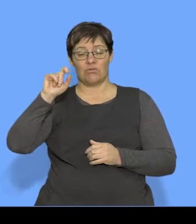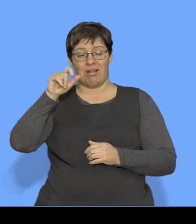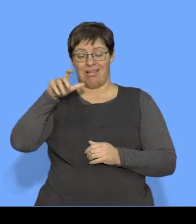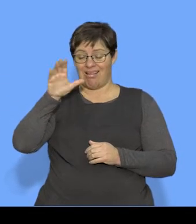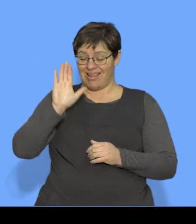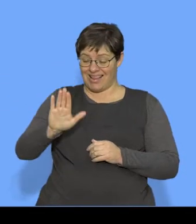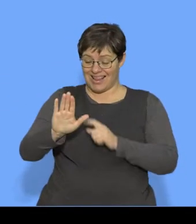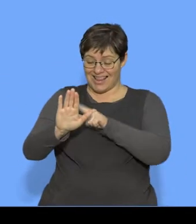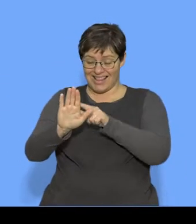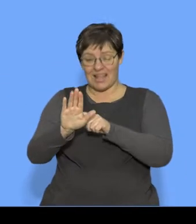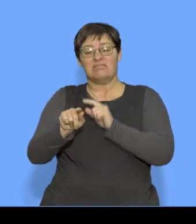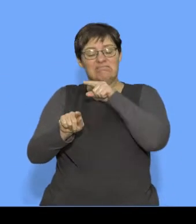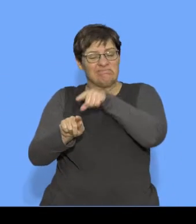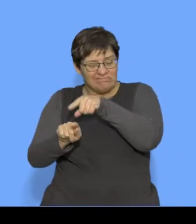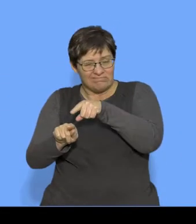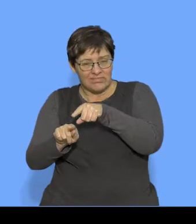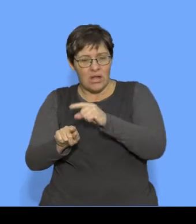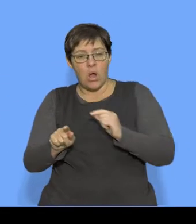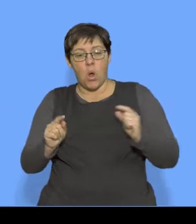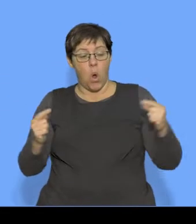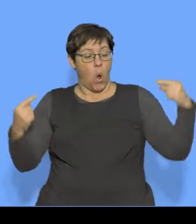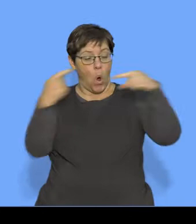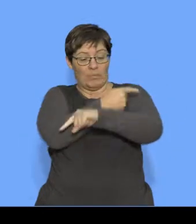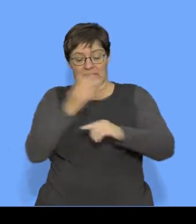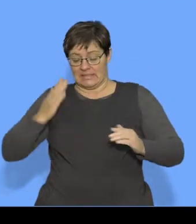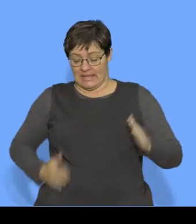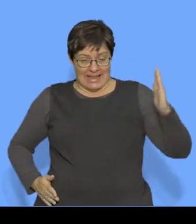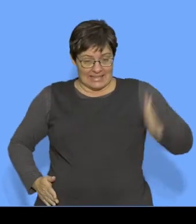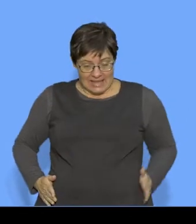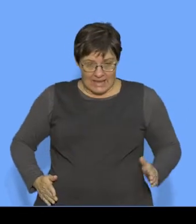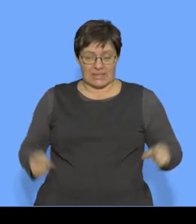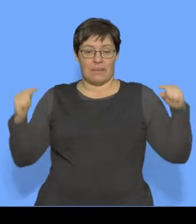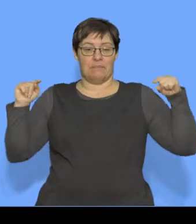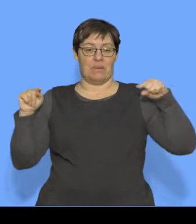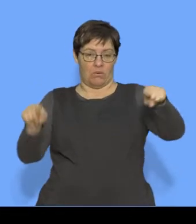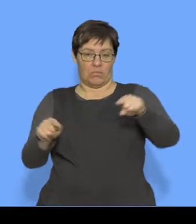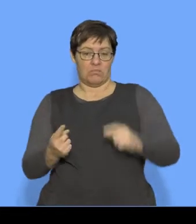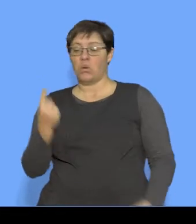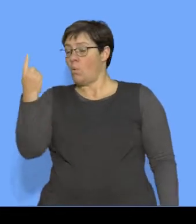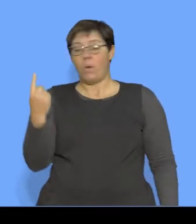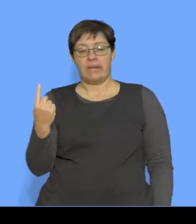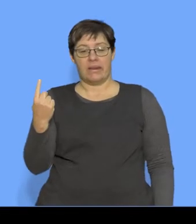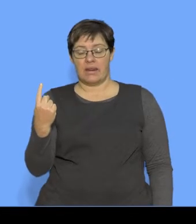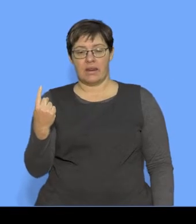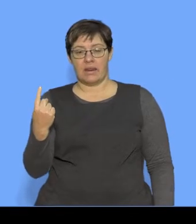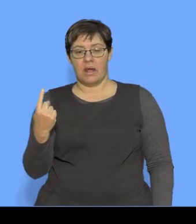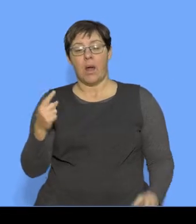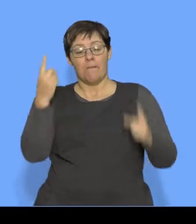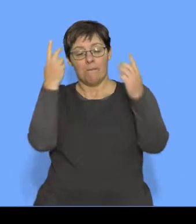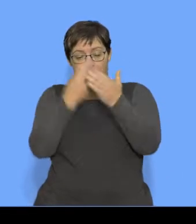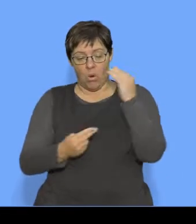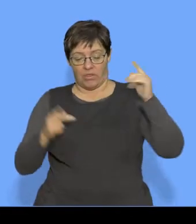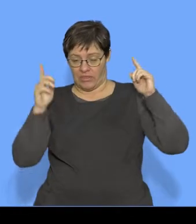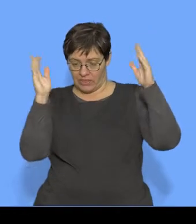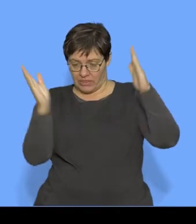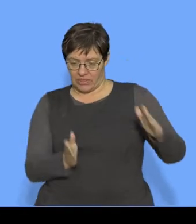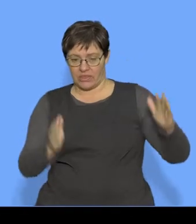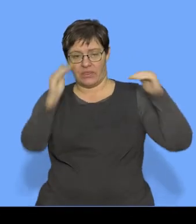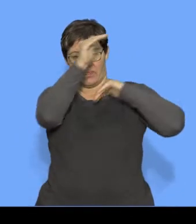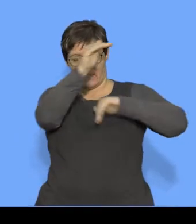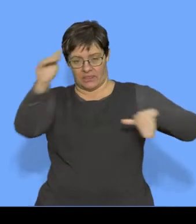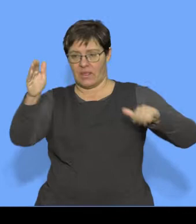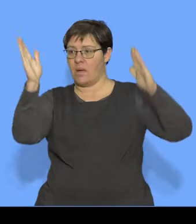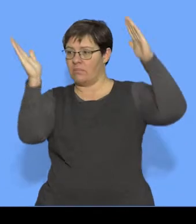both pairs of opposite sides are parallel, right? Not just one, no, both pairs. And